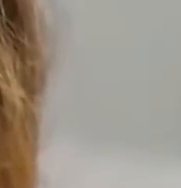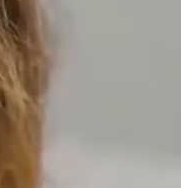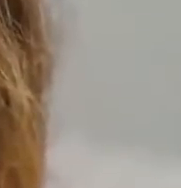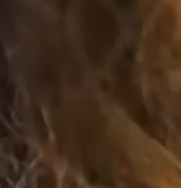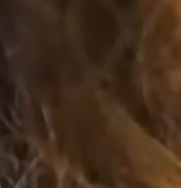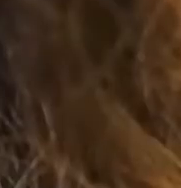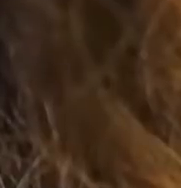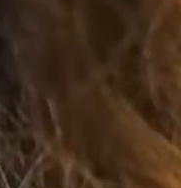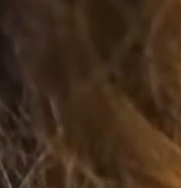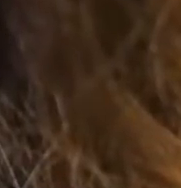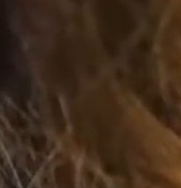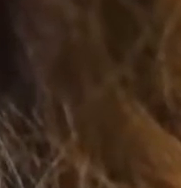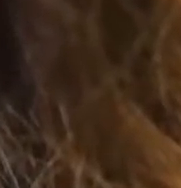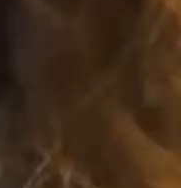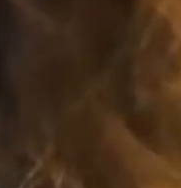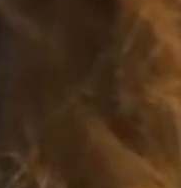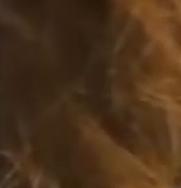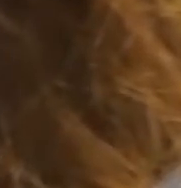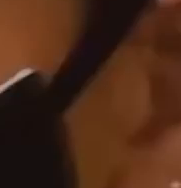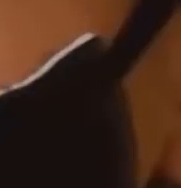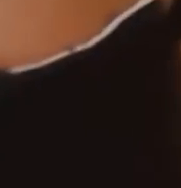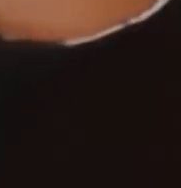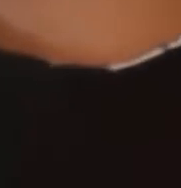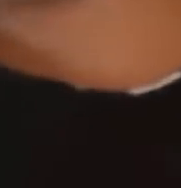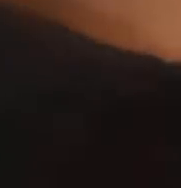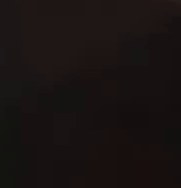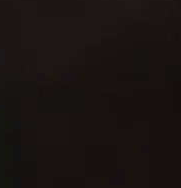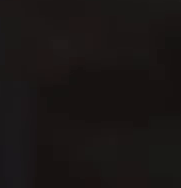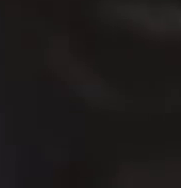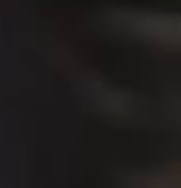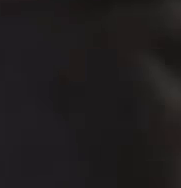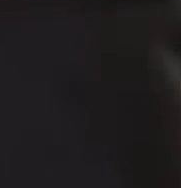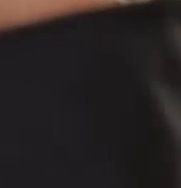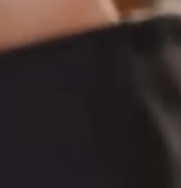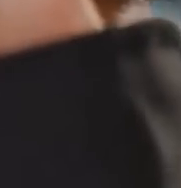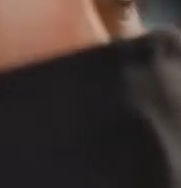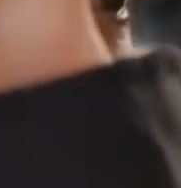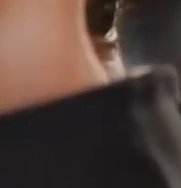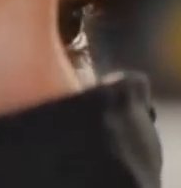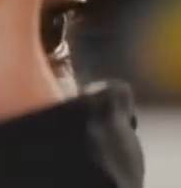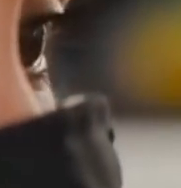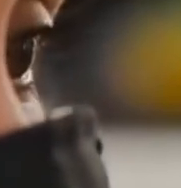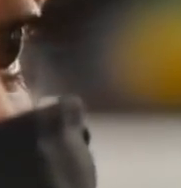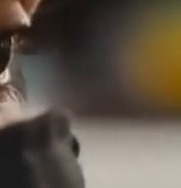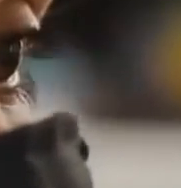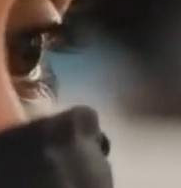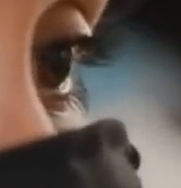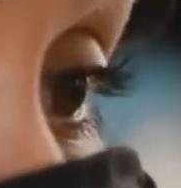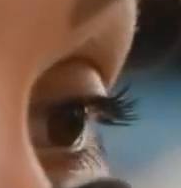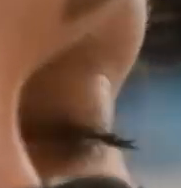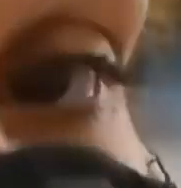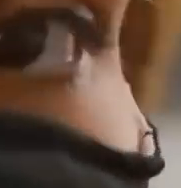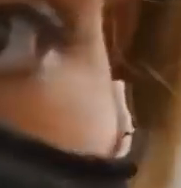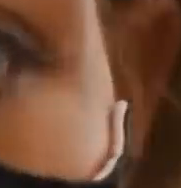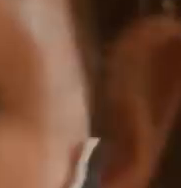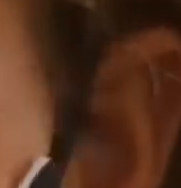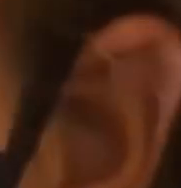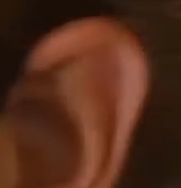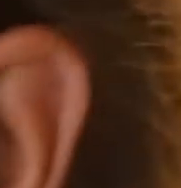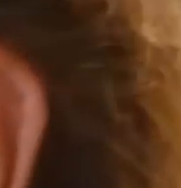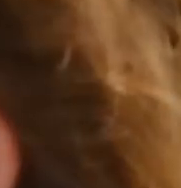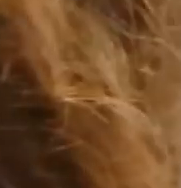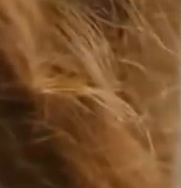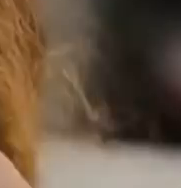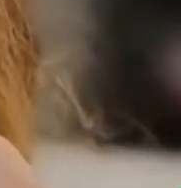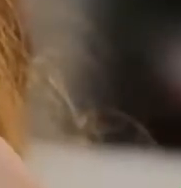be secured with ties or ear loops. You should be able to breathe through your mask, although you may find it a little hot because of your